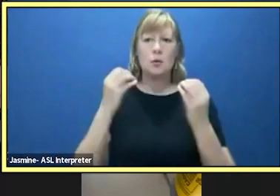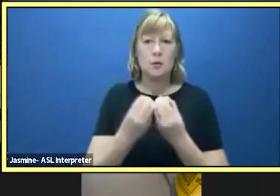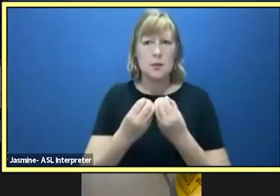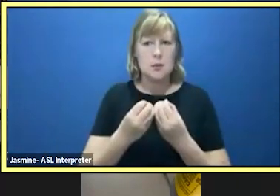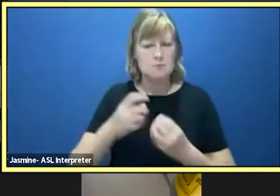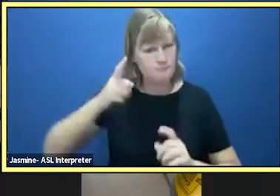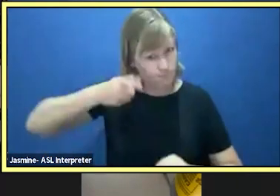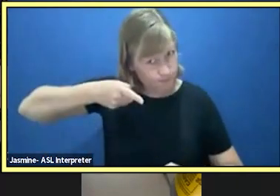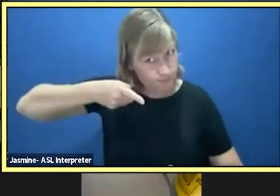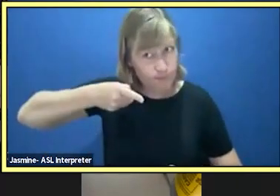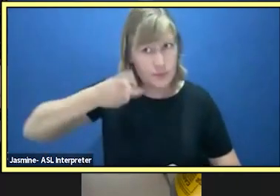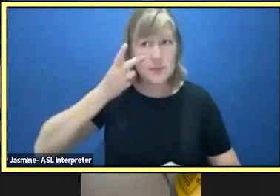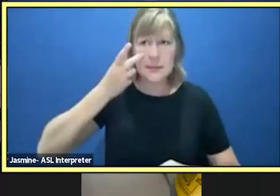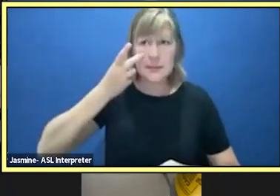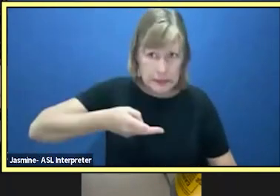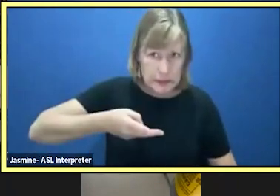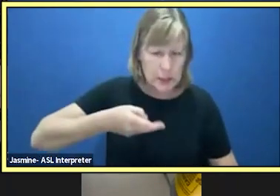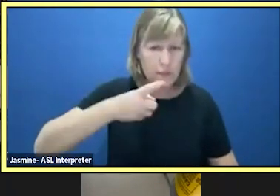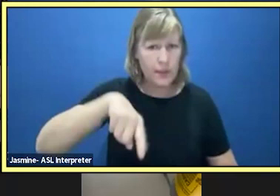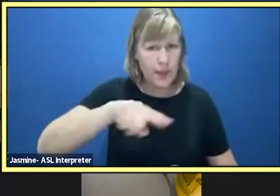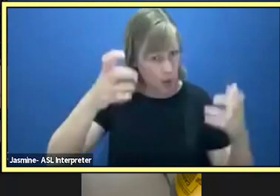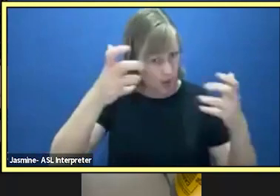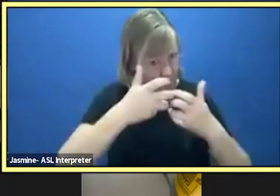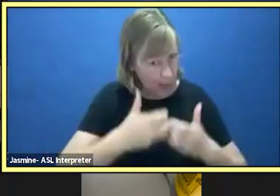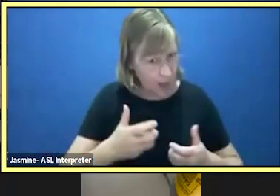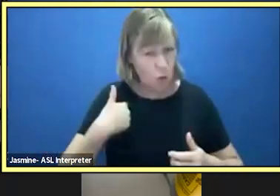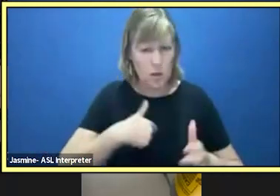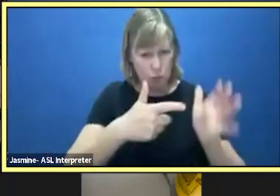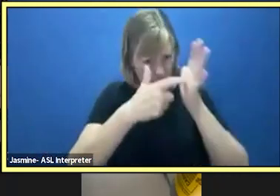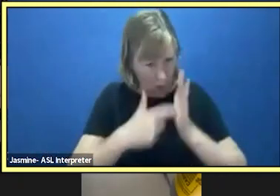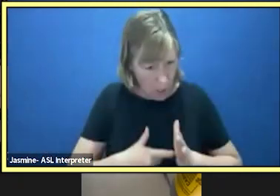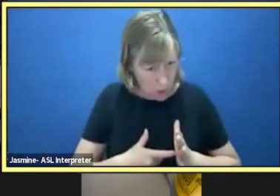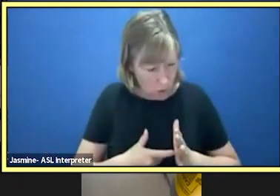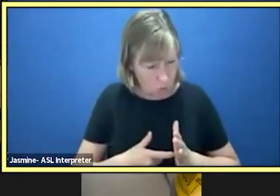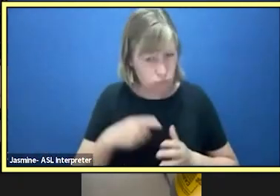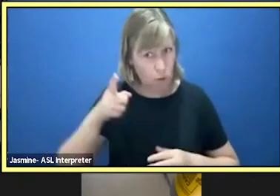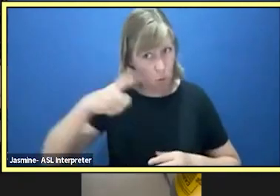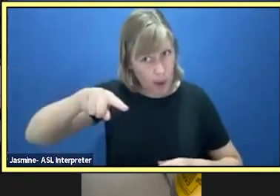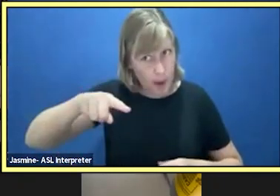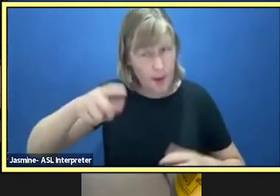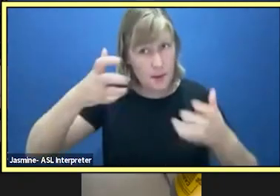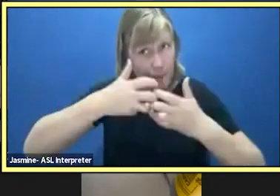we're putting forth. And we'll be doing that in an ongoing way.